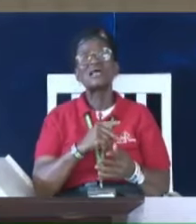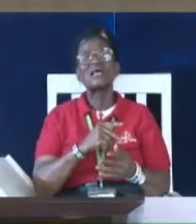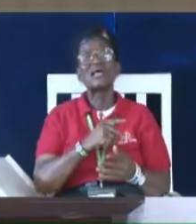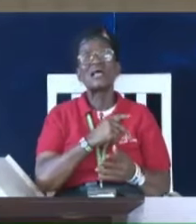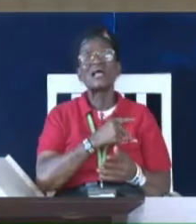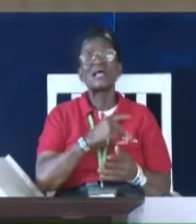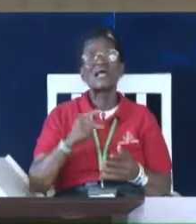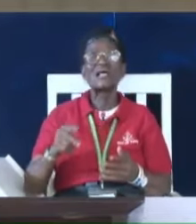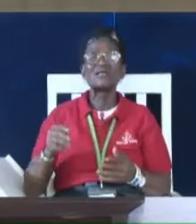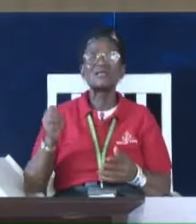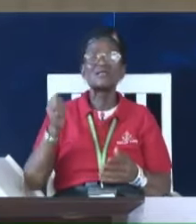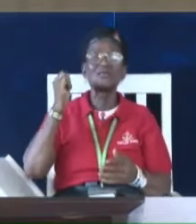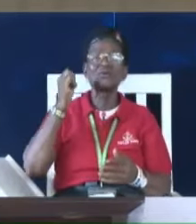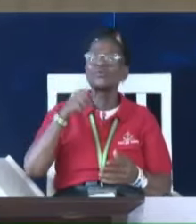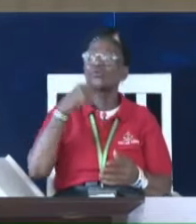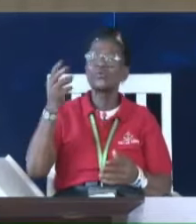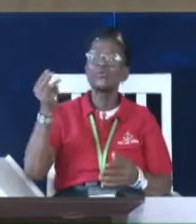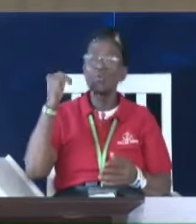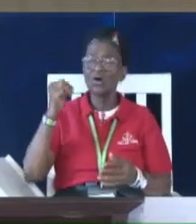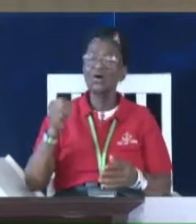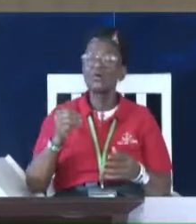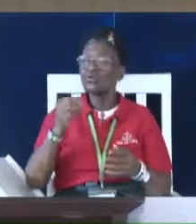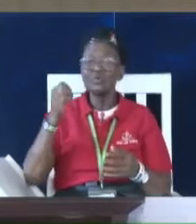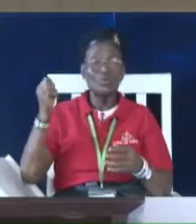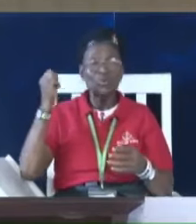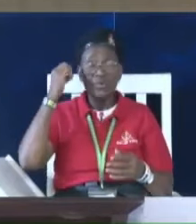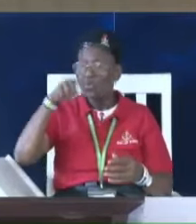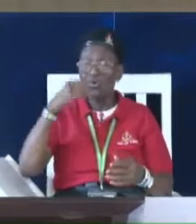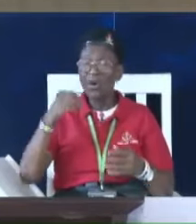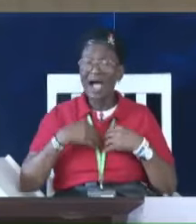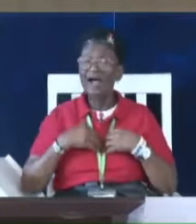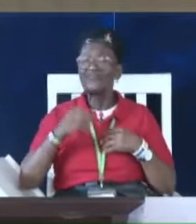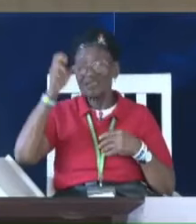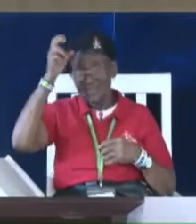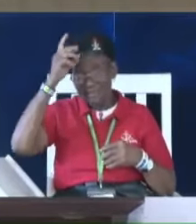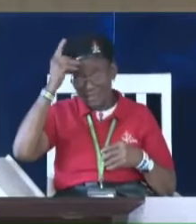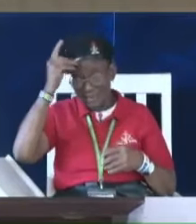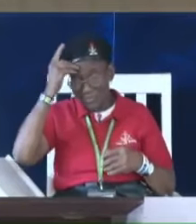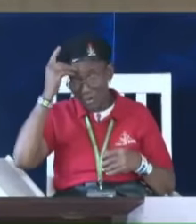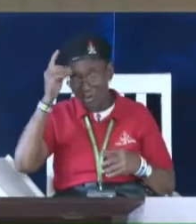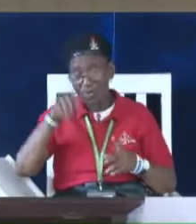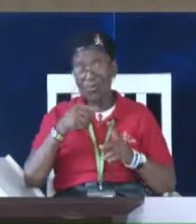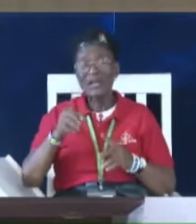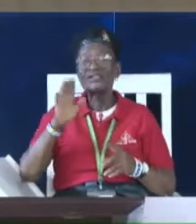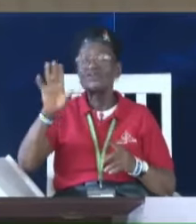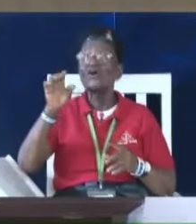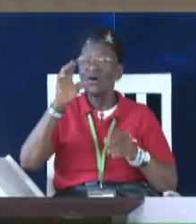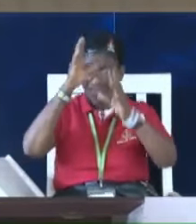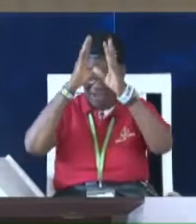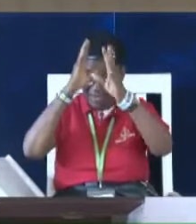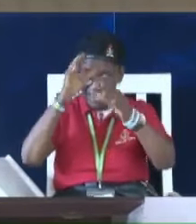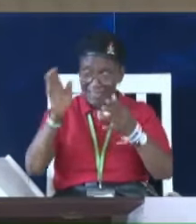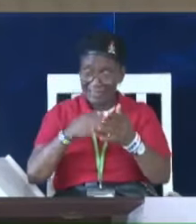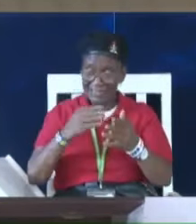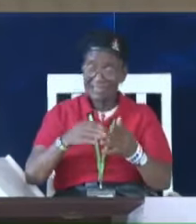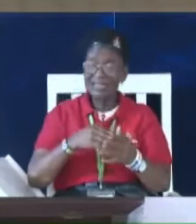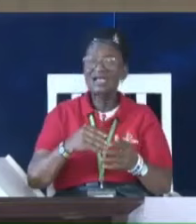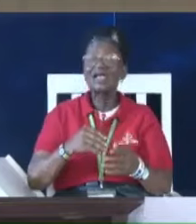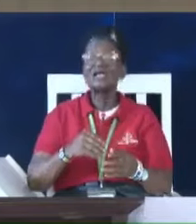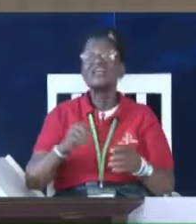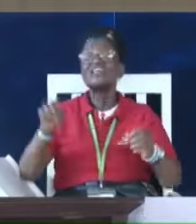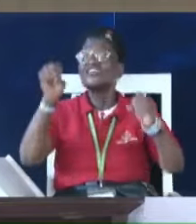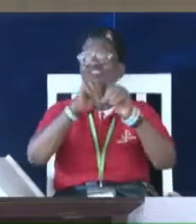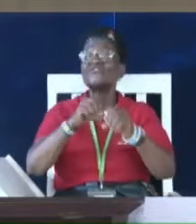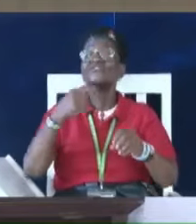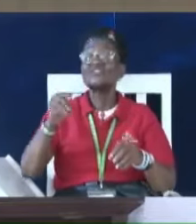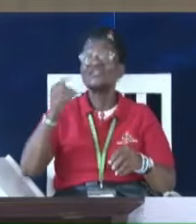possessed with a demon. And when your father was singing, even the demons left that man alone